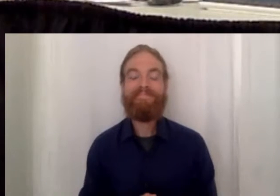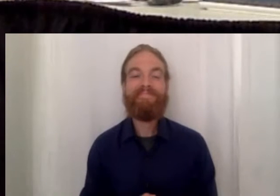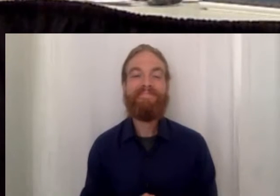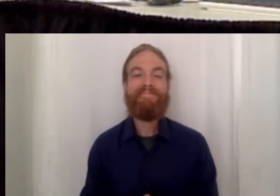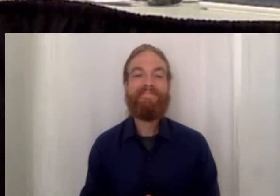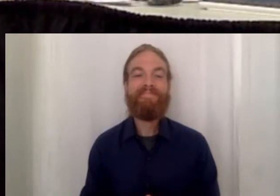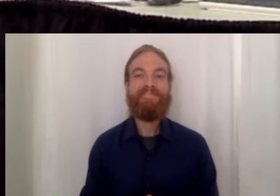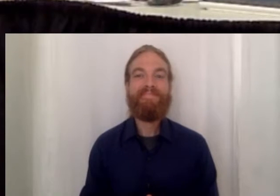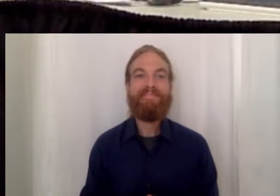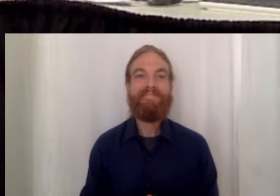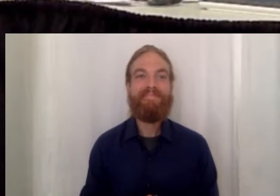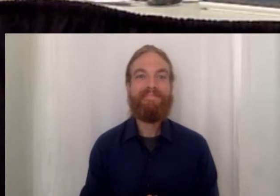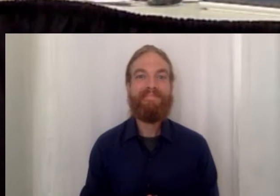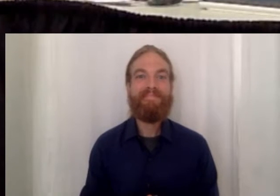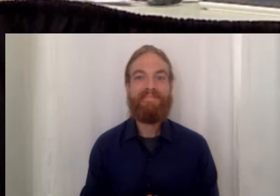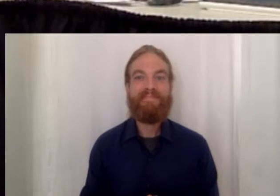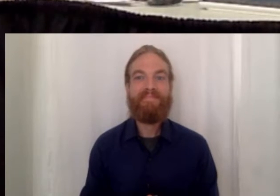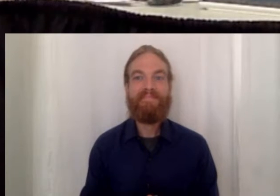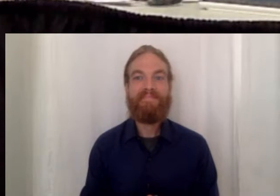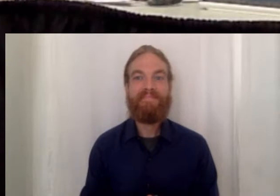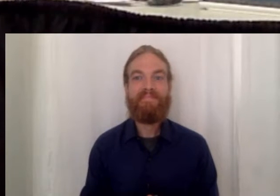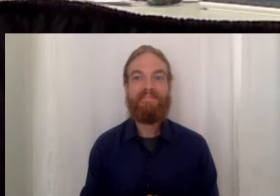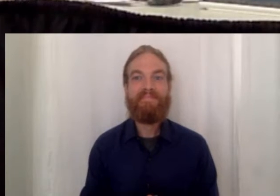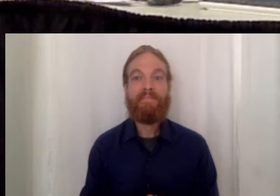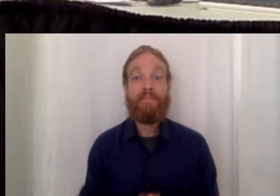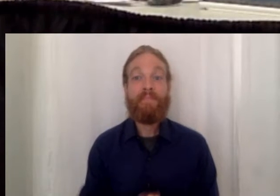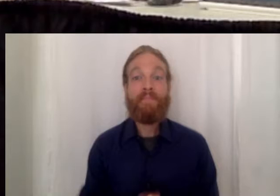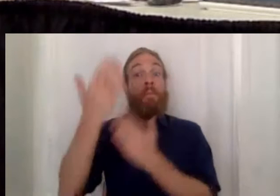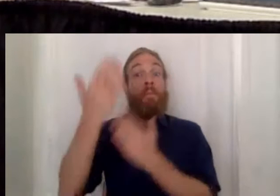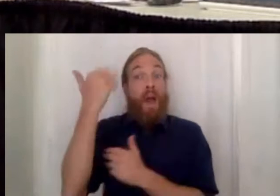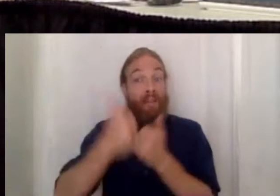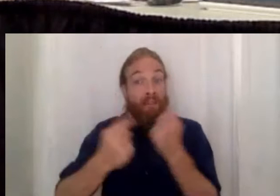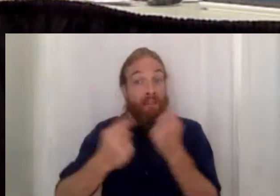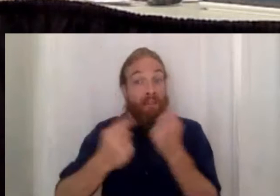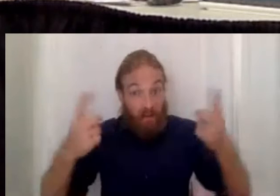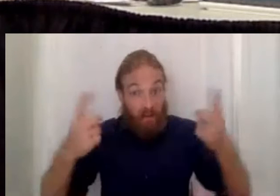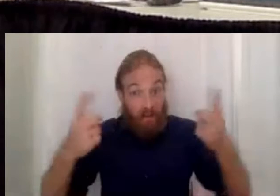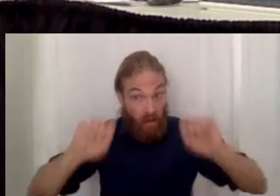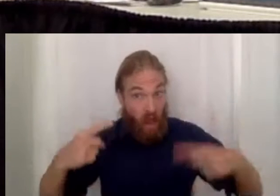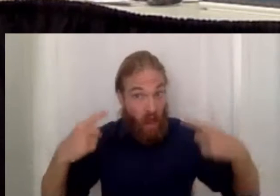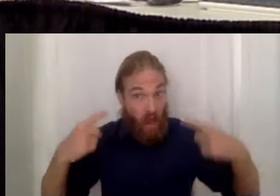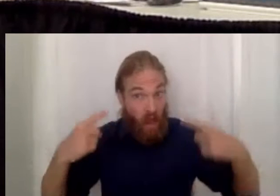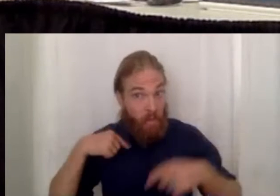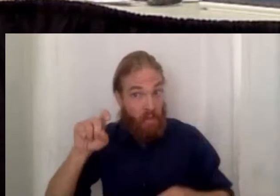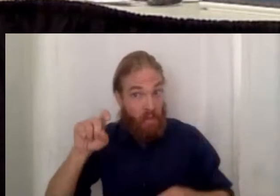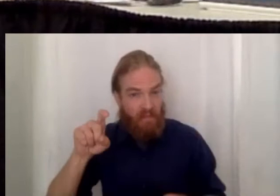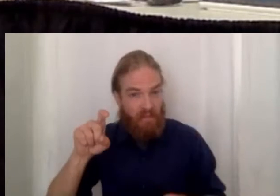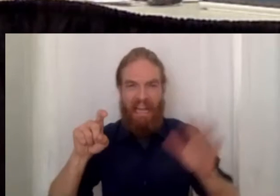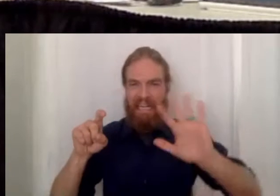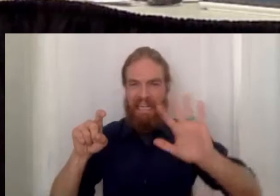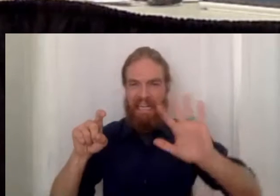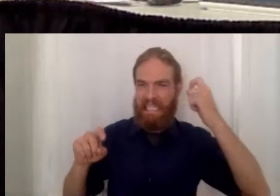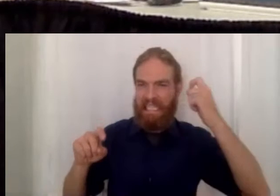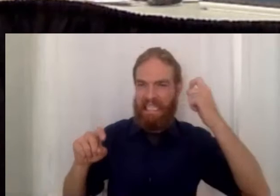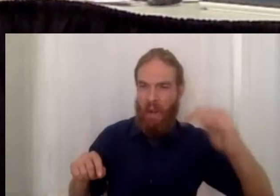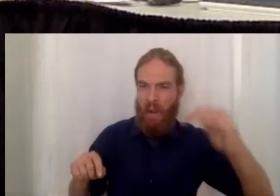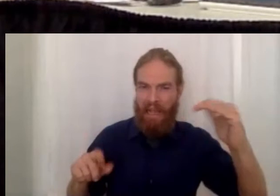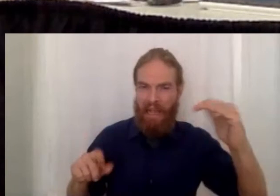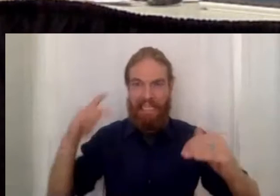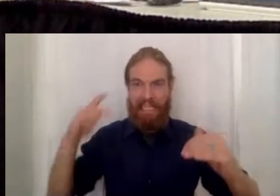Morning, everyone. A little bit low. Speak up. Yep. How about now? Better. Getting better, Haley.